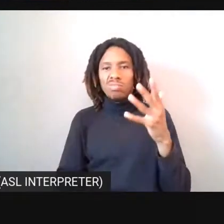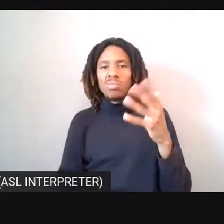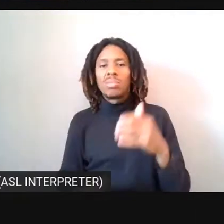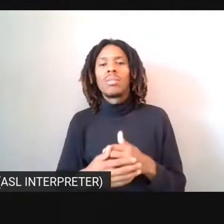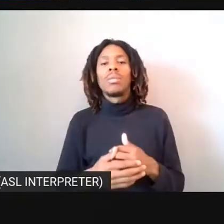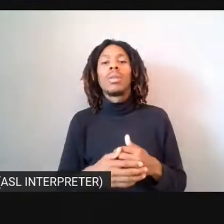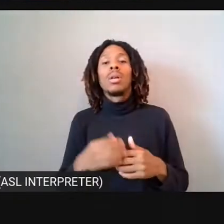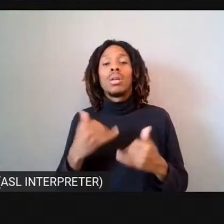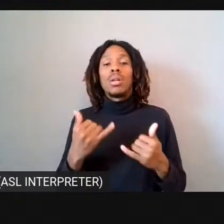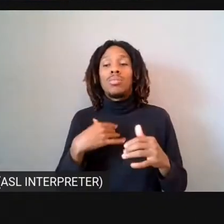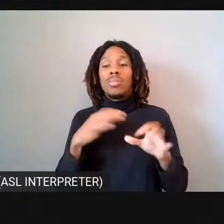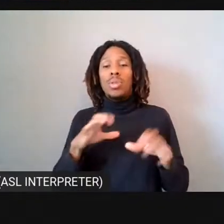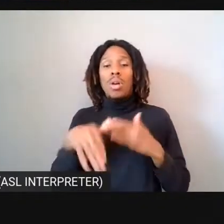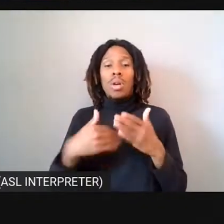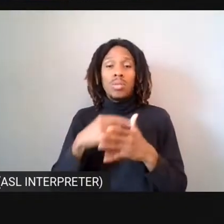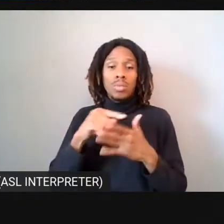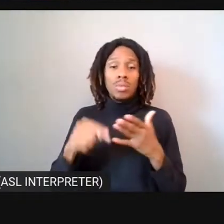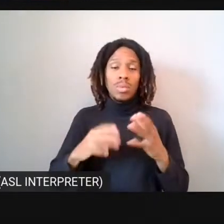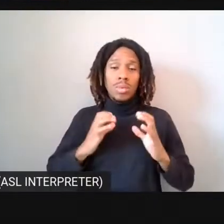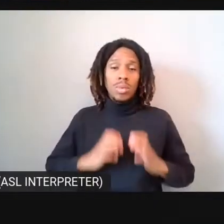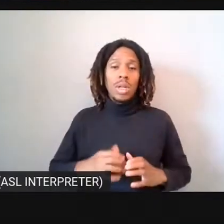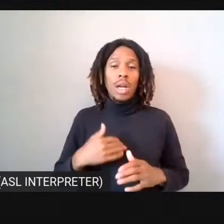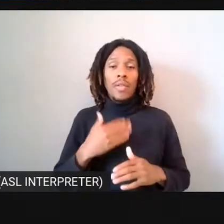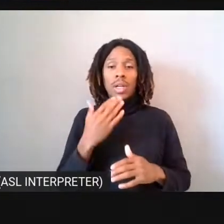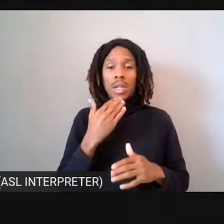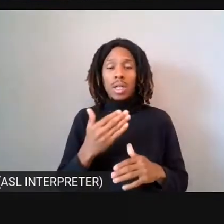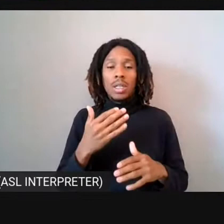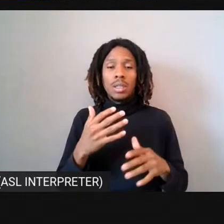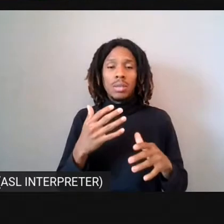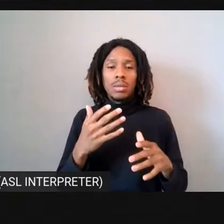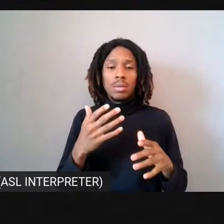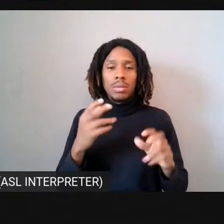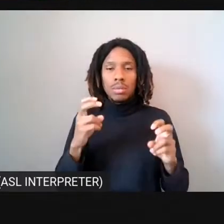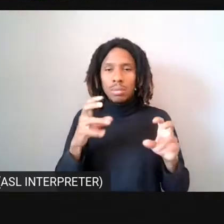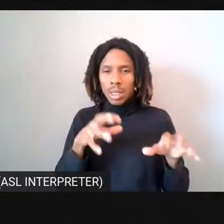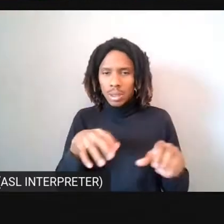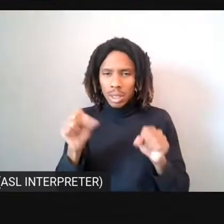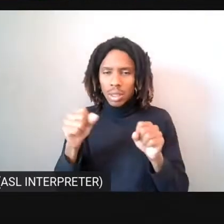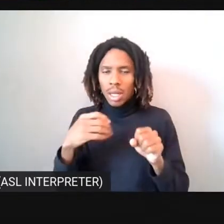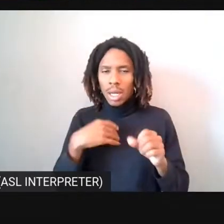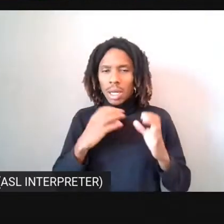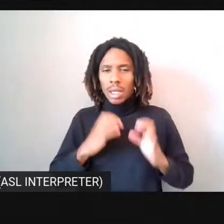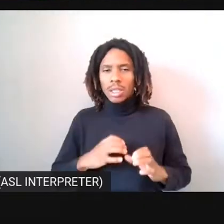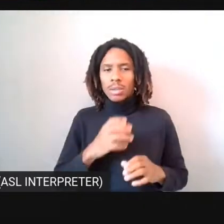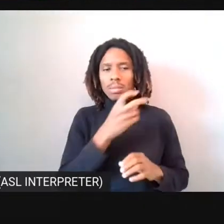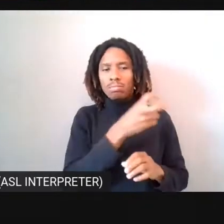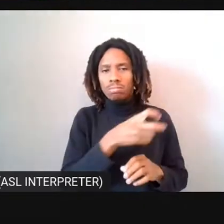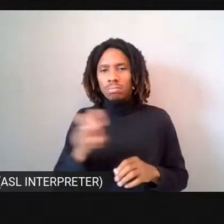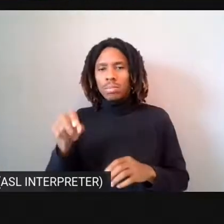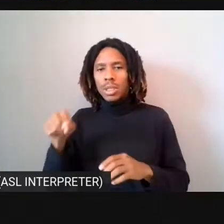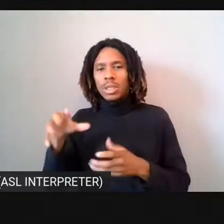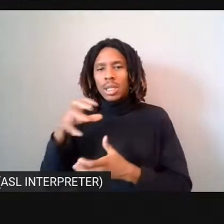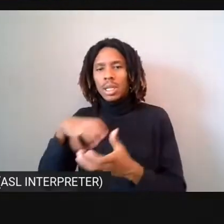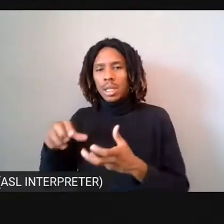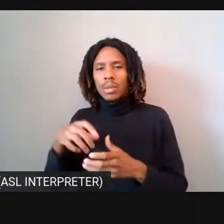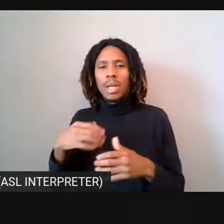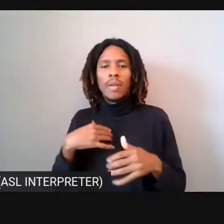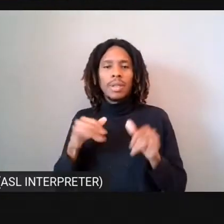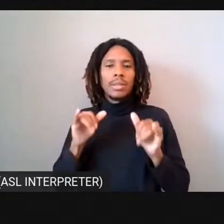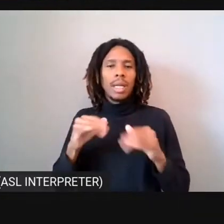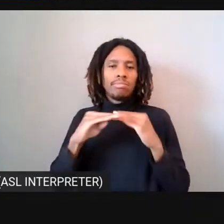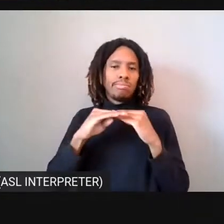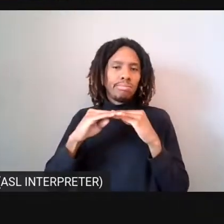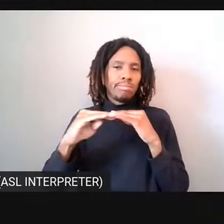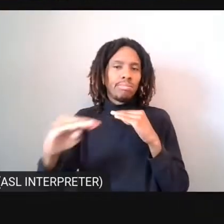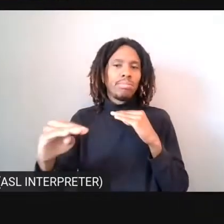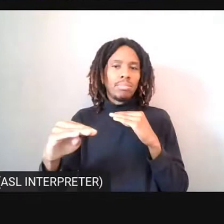these for our customers, we've got good adoption of our customers migrating to this cloud, enjoying the same consistency